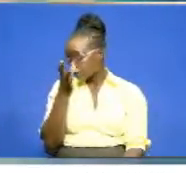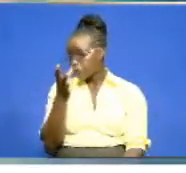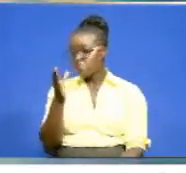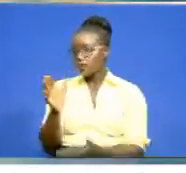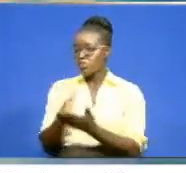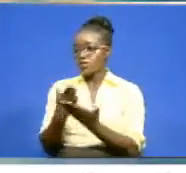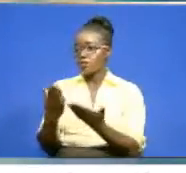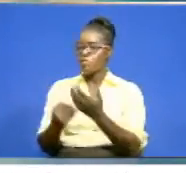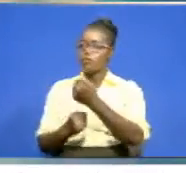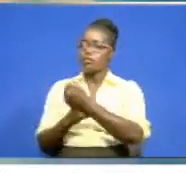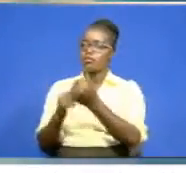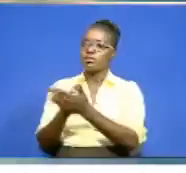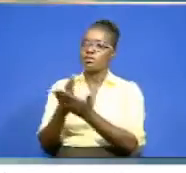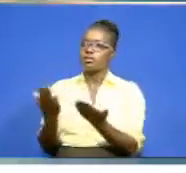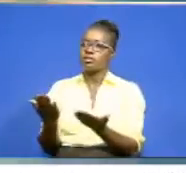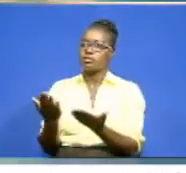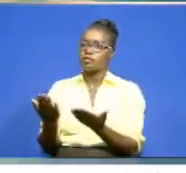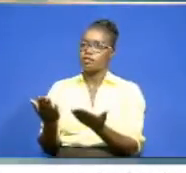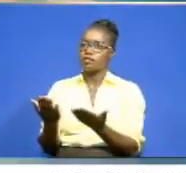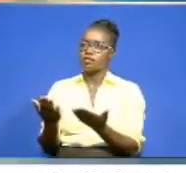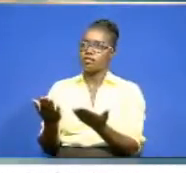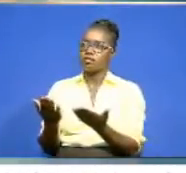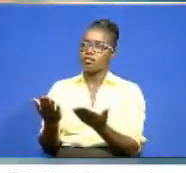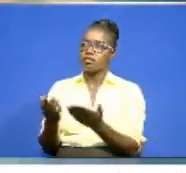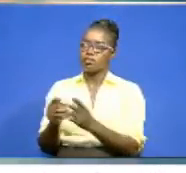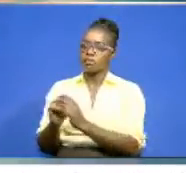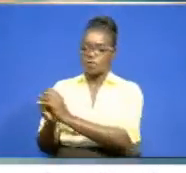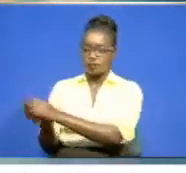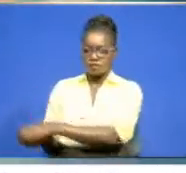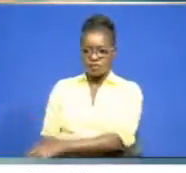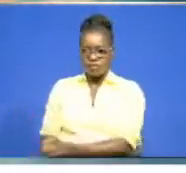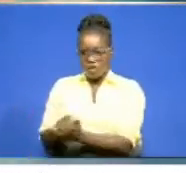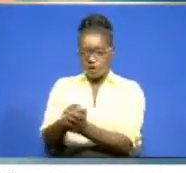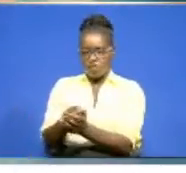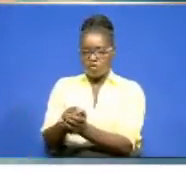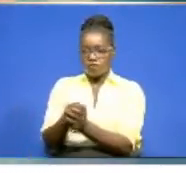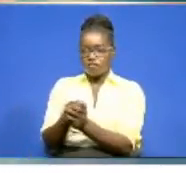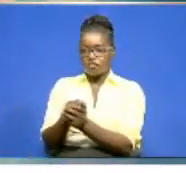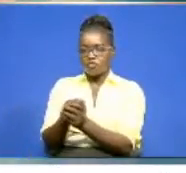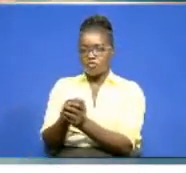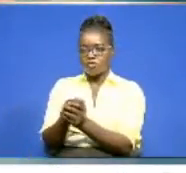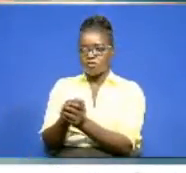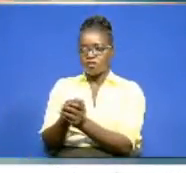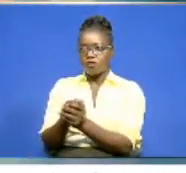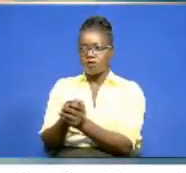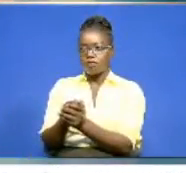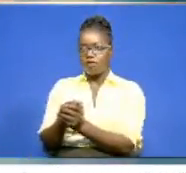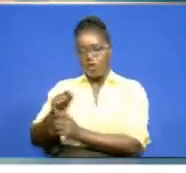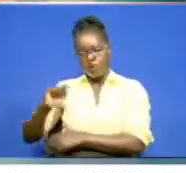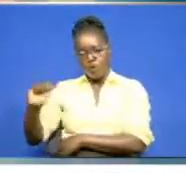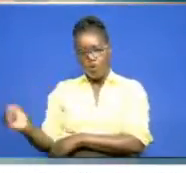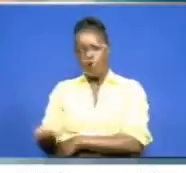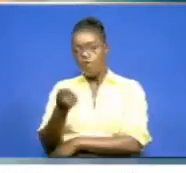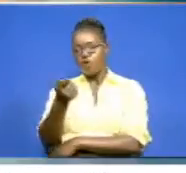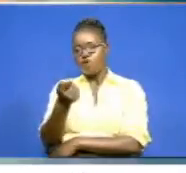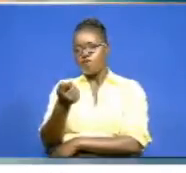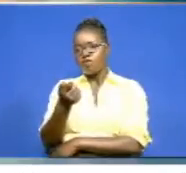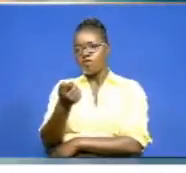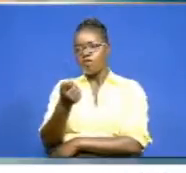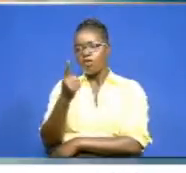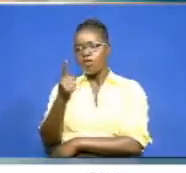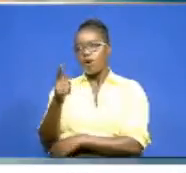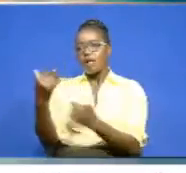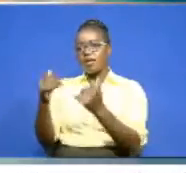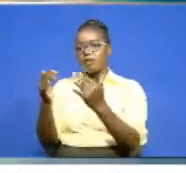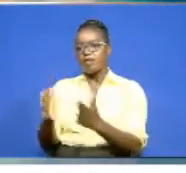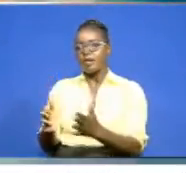want to sponsor something, they put it on golf. Golf, can you name for me one player who mtaani